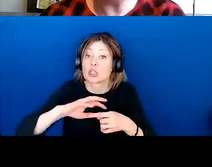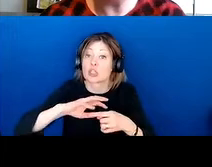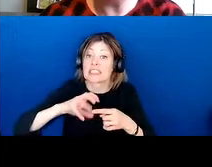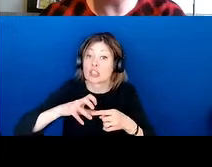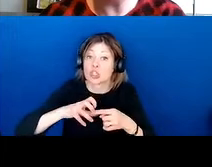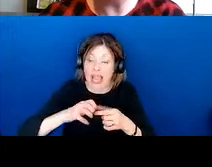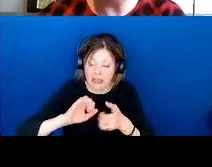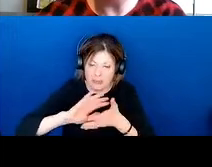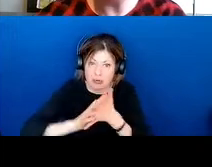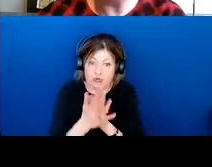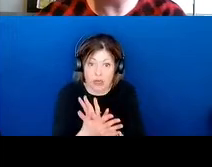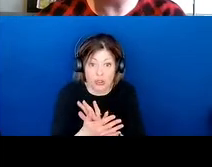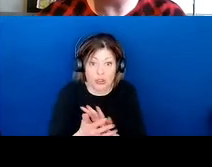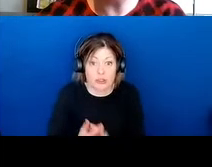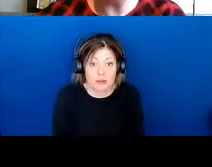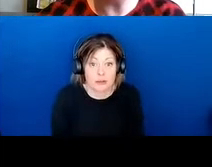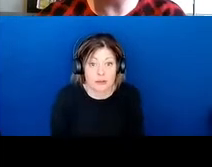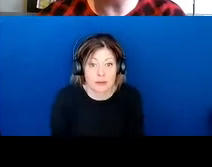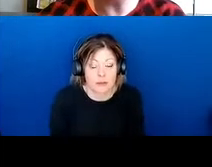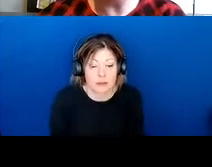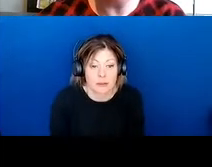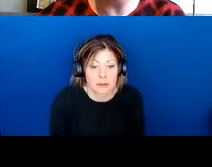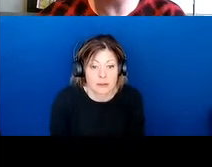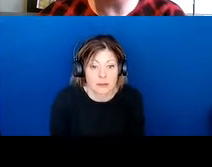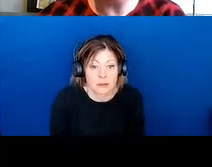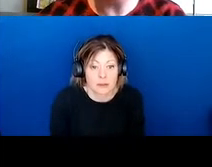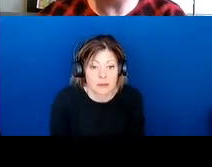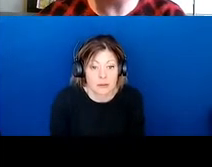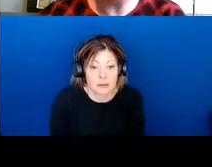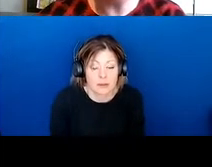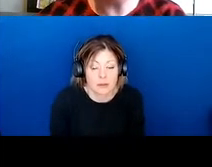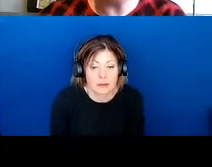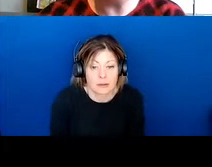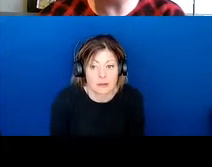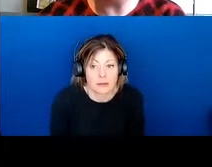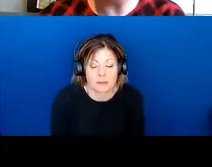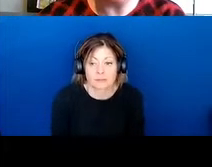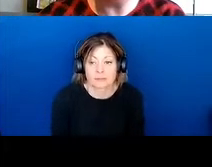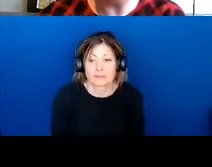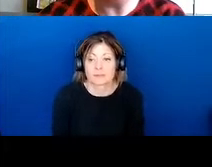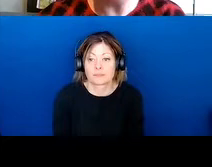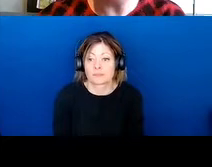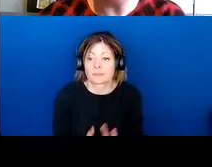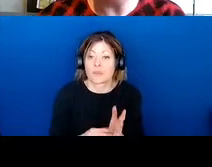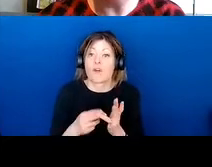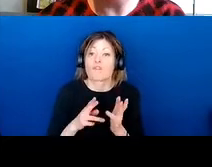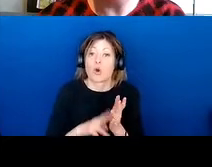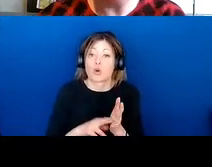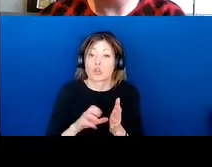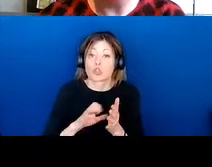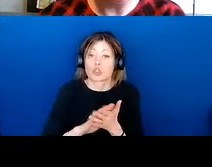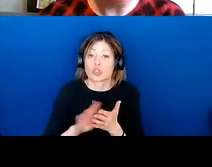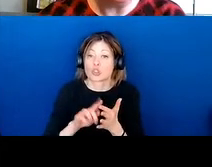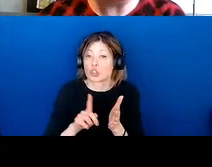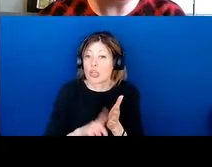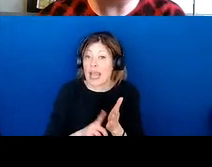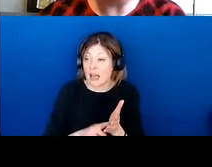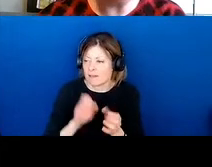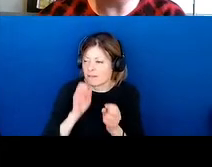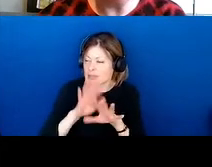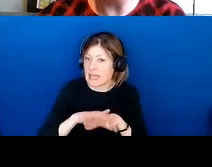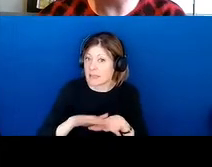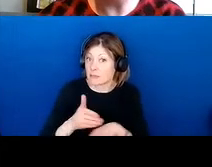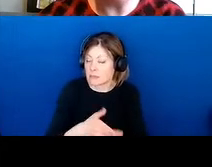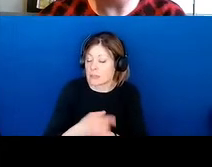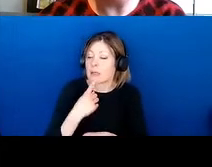Landscape designer Von Schell described Painshill's grotto as the finest of its type ever built, and it